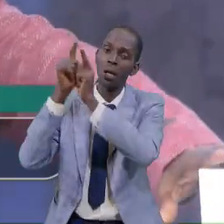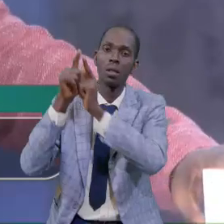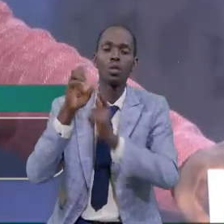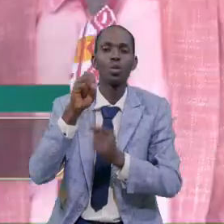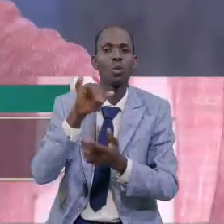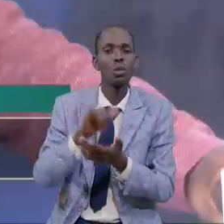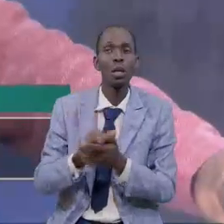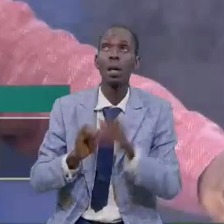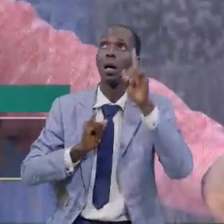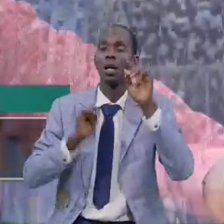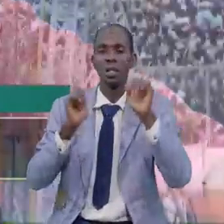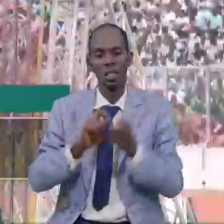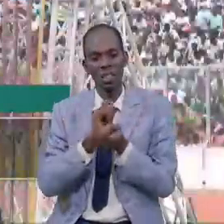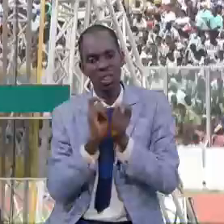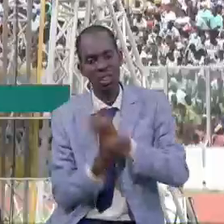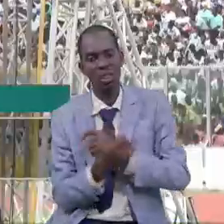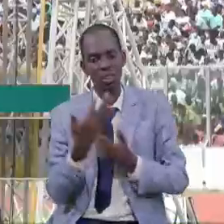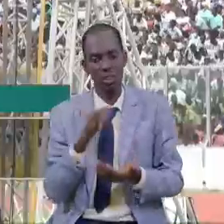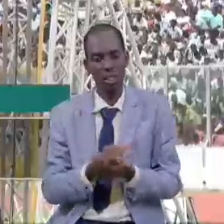you. Give me a good amen. Amen.